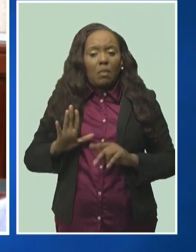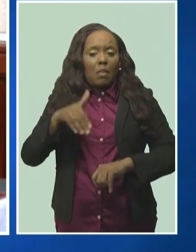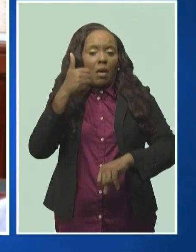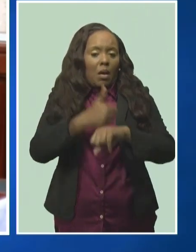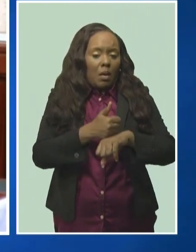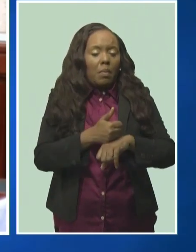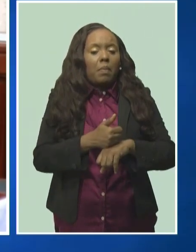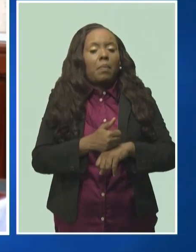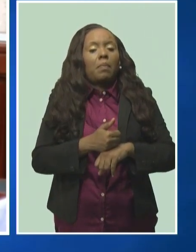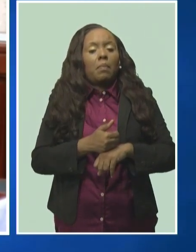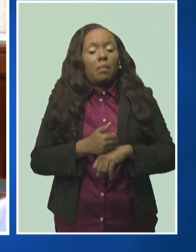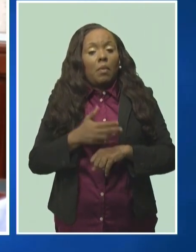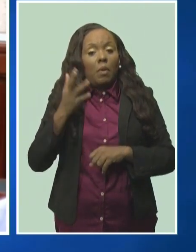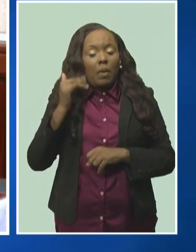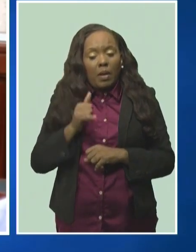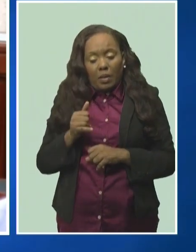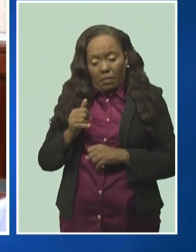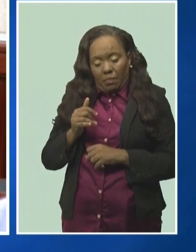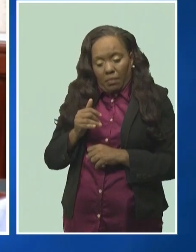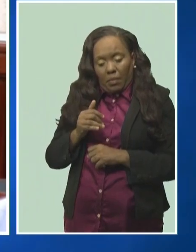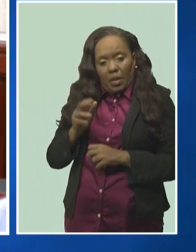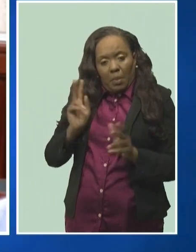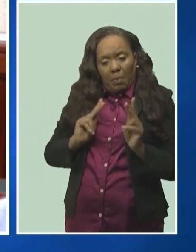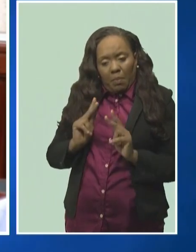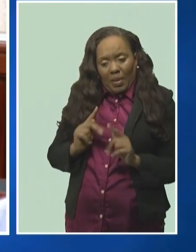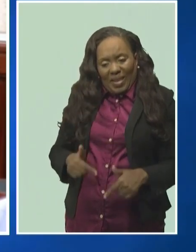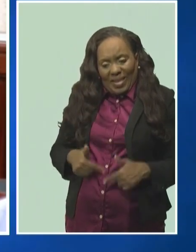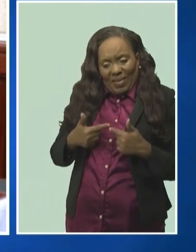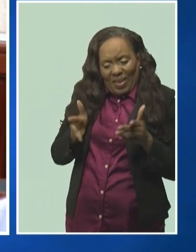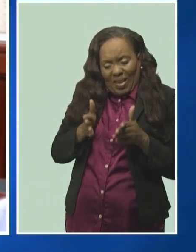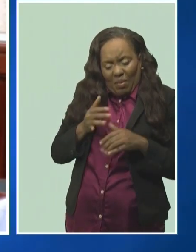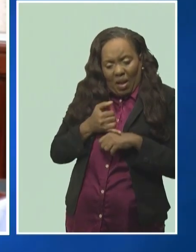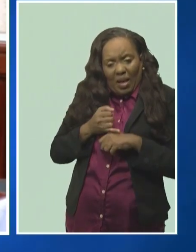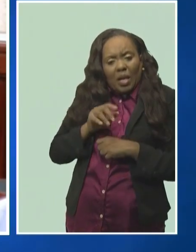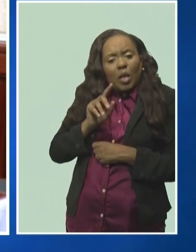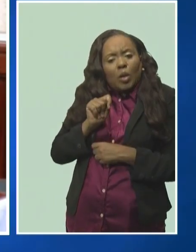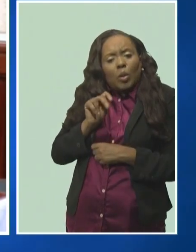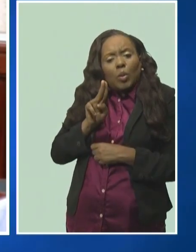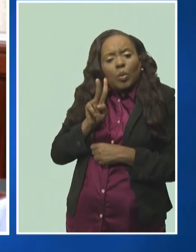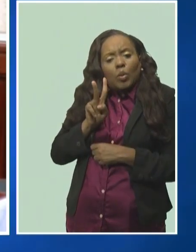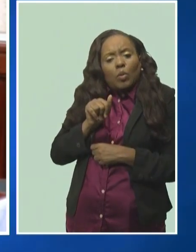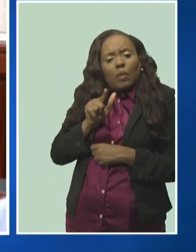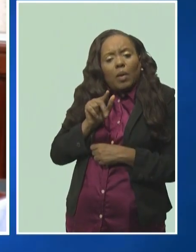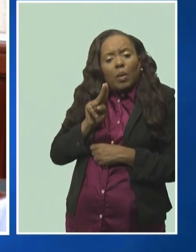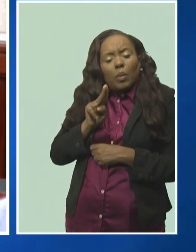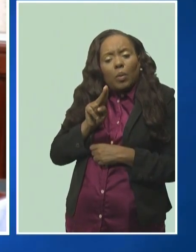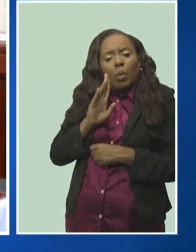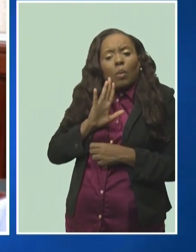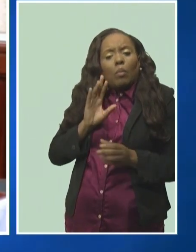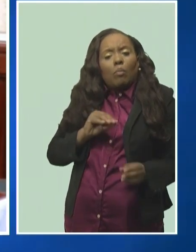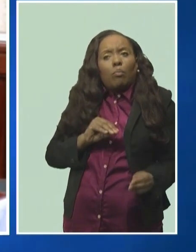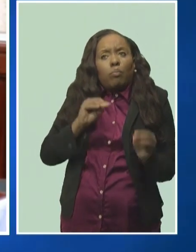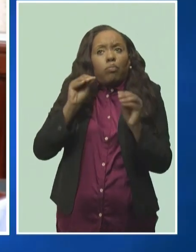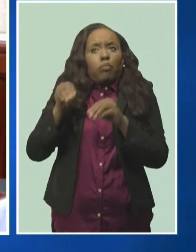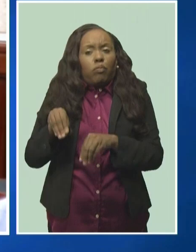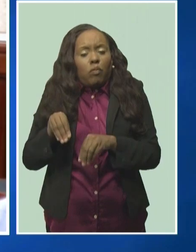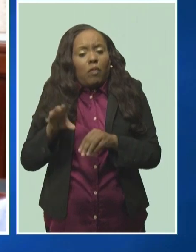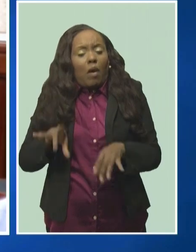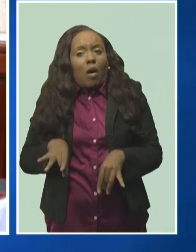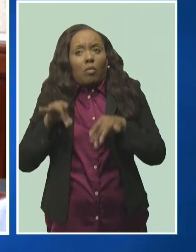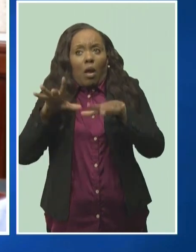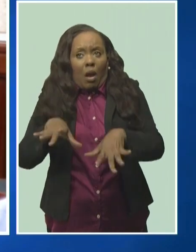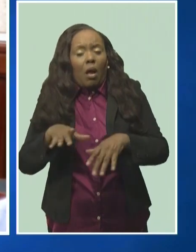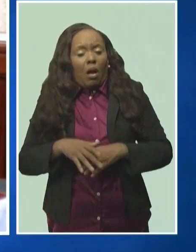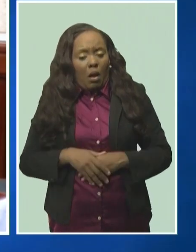Australia so as to provide them with citizenship opportunities and commercial opportunities and employment opportunities, sir, and allowing Australia